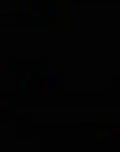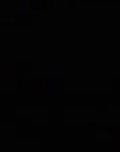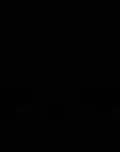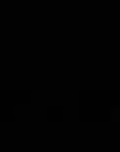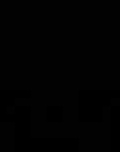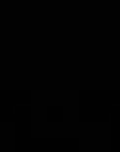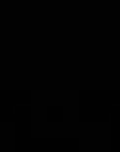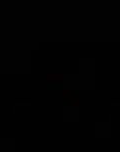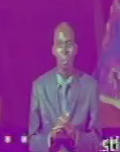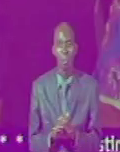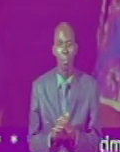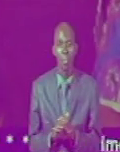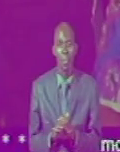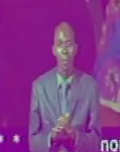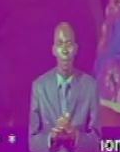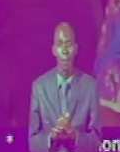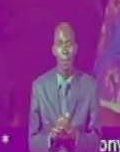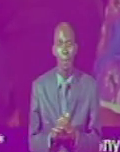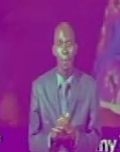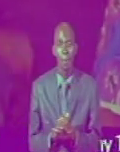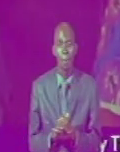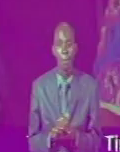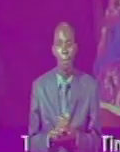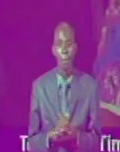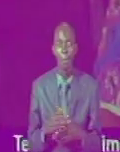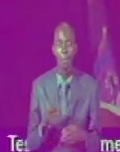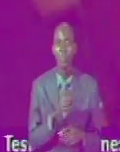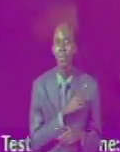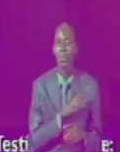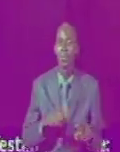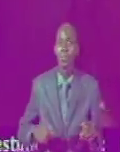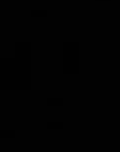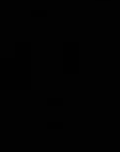The Lord lending your day, yes.